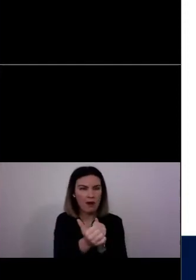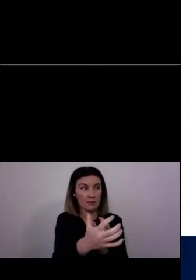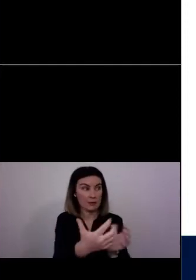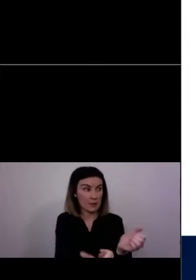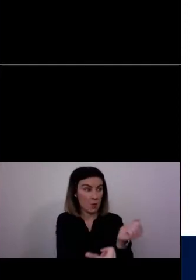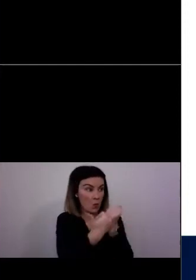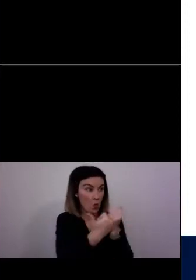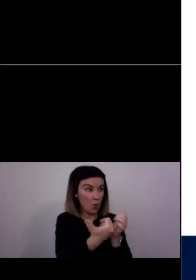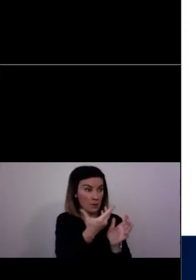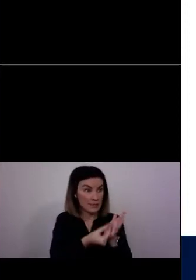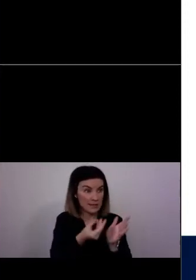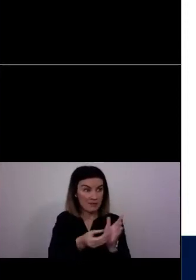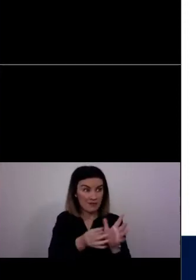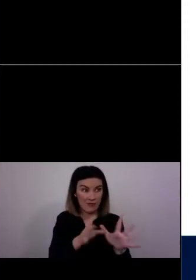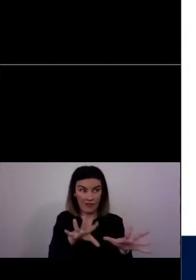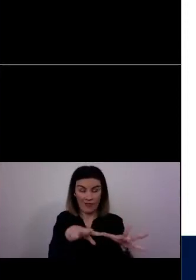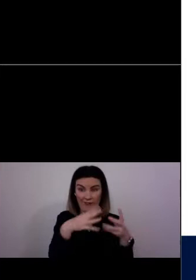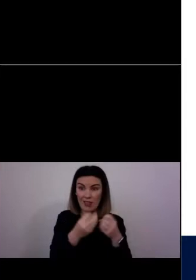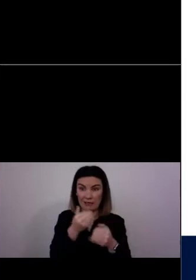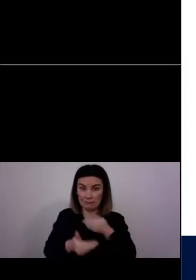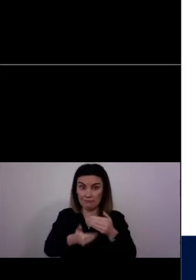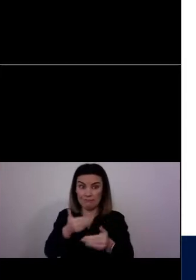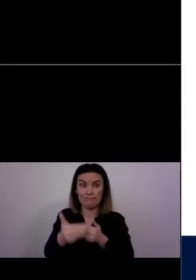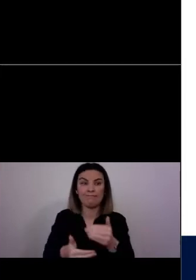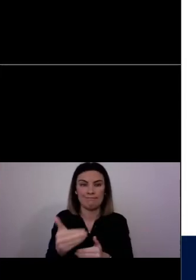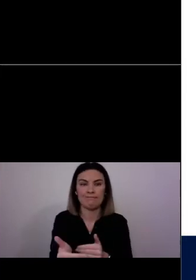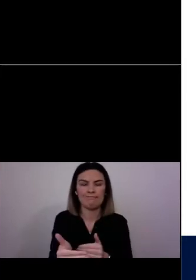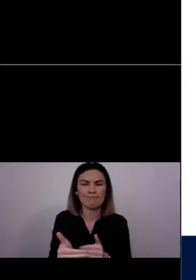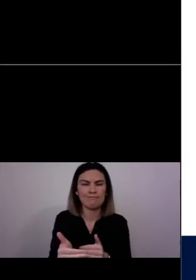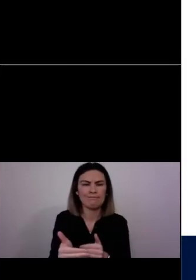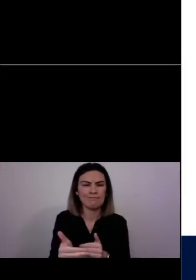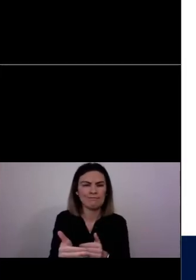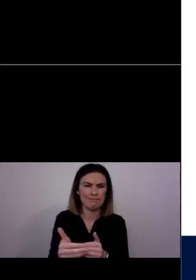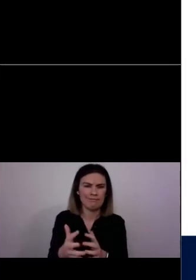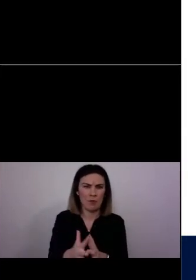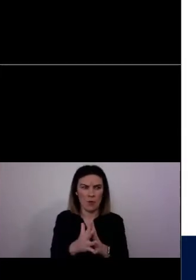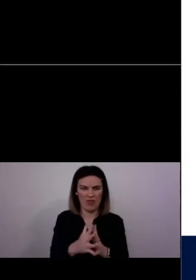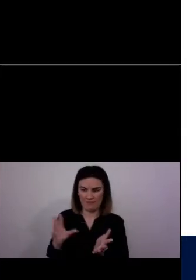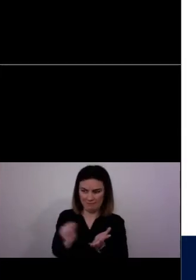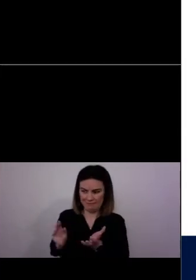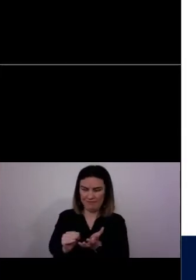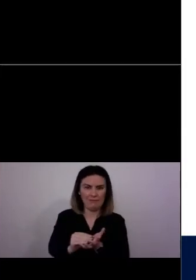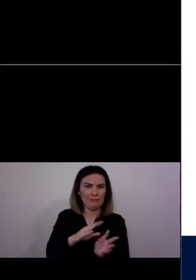of things going, just to kind of get things together ready.